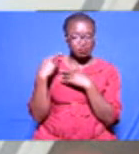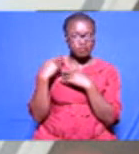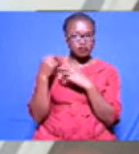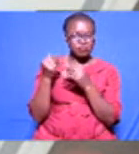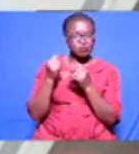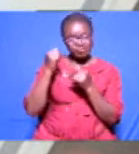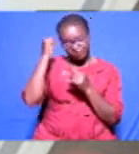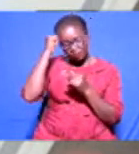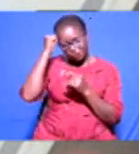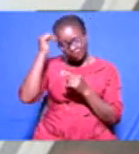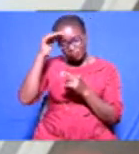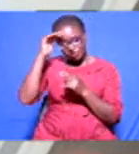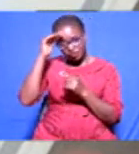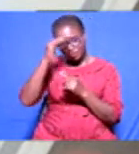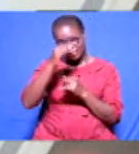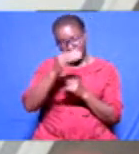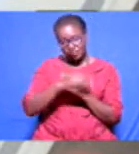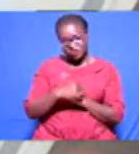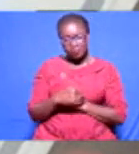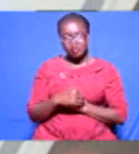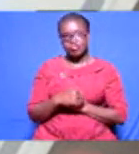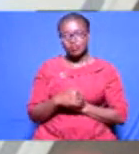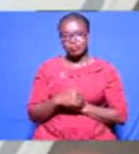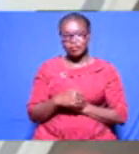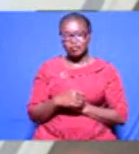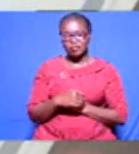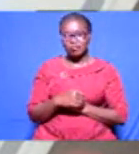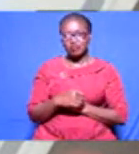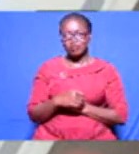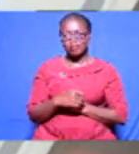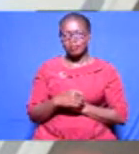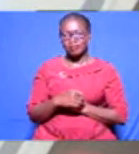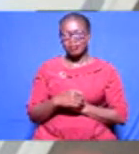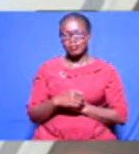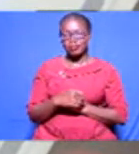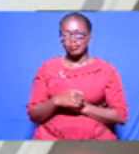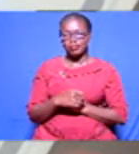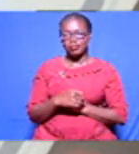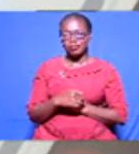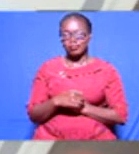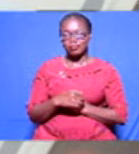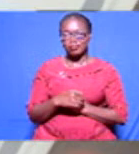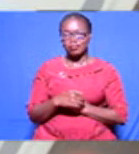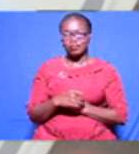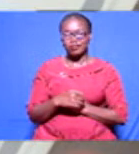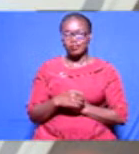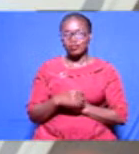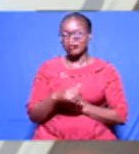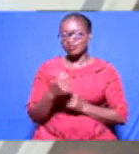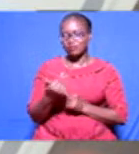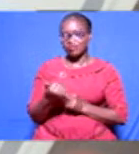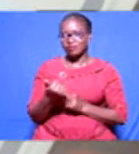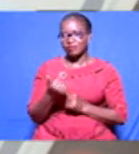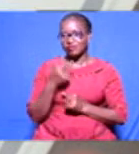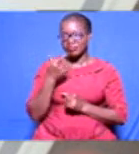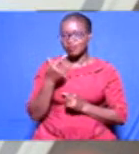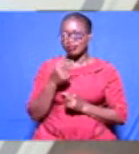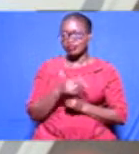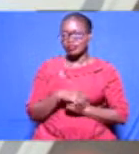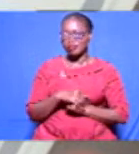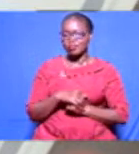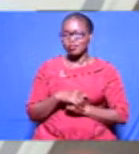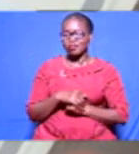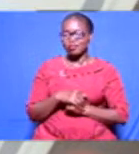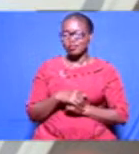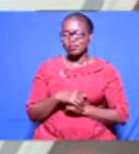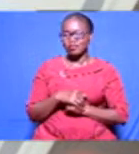I salute you, Mzee. Rest in peace. We will miss you. We have Anganga Mustafa, who's also saying